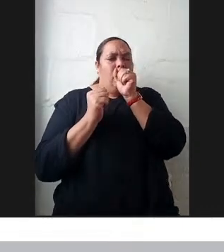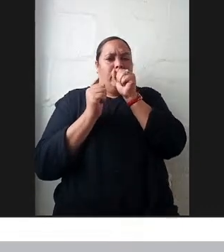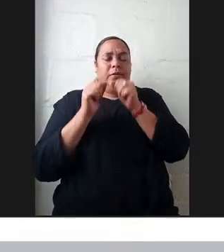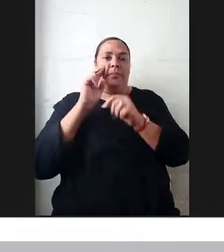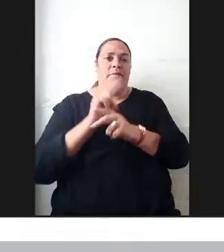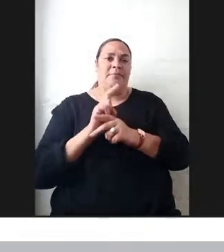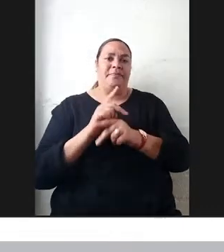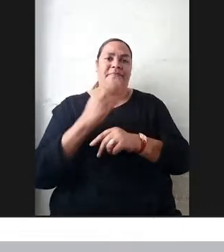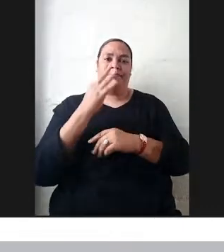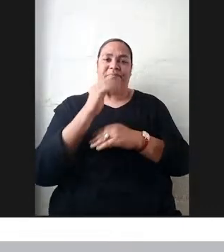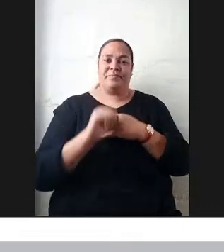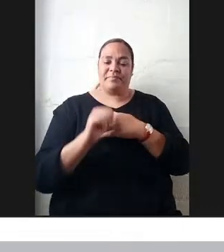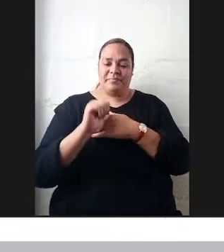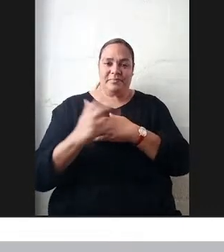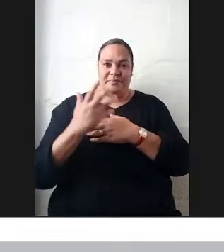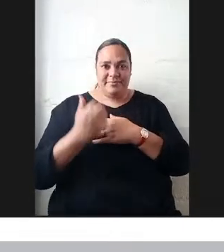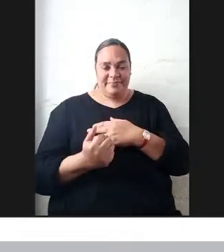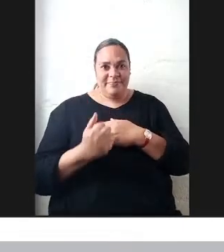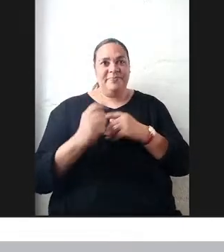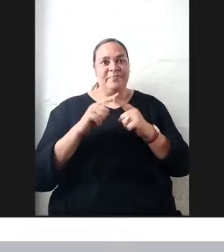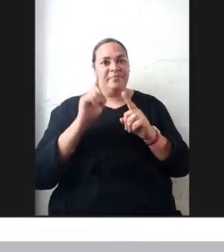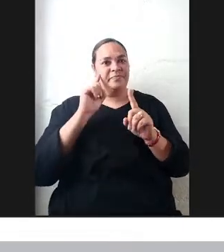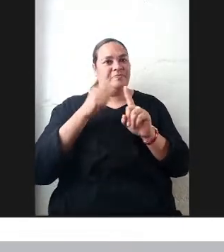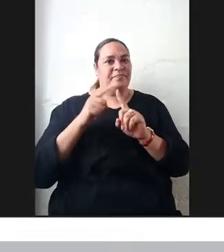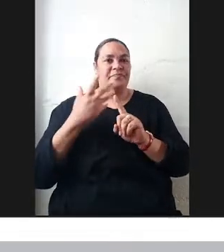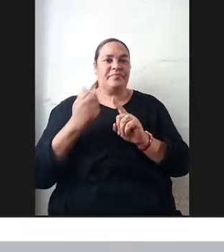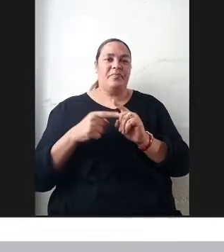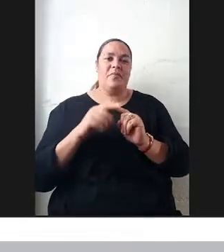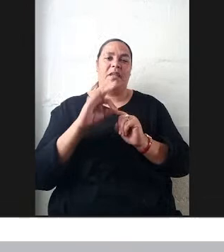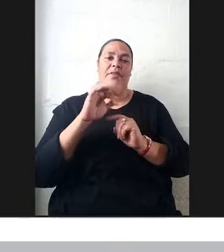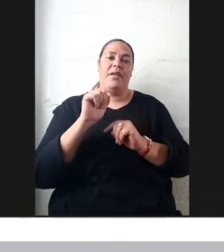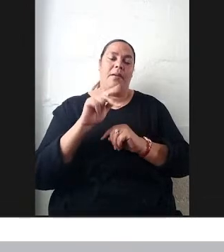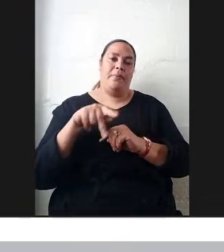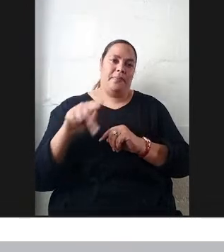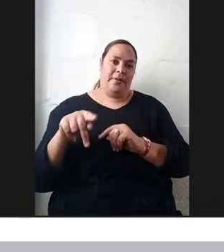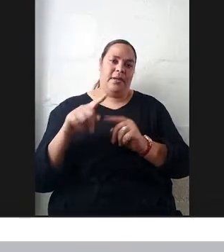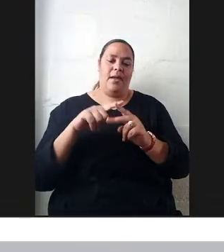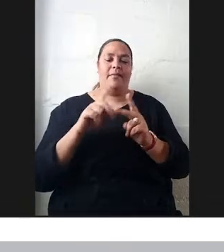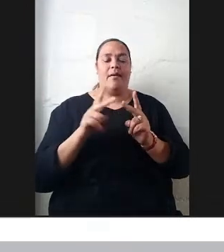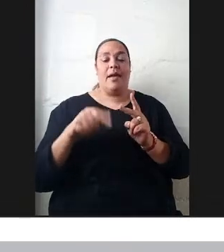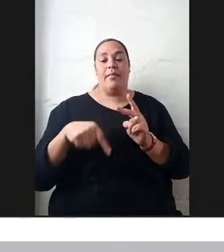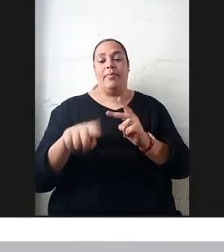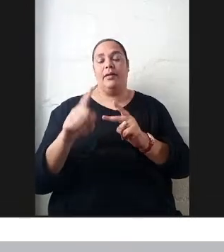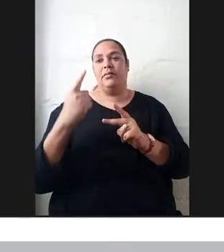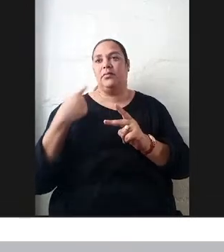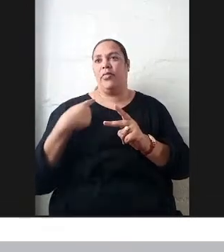oversight. Westgro certain targets in terms of their APP. And again, in this past quarter,